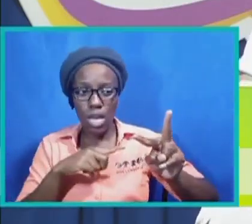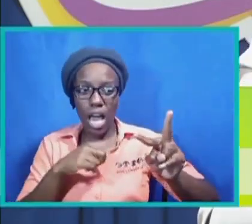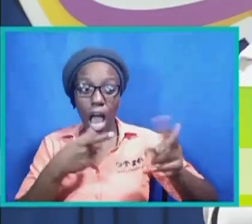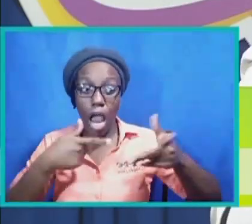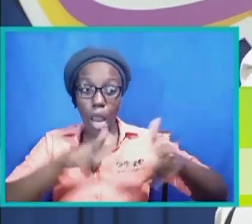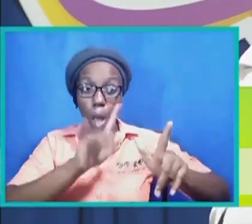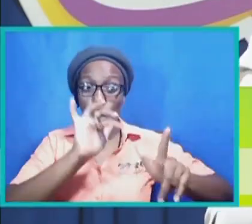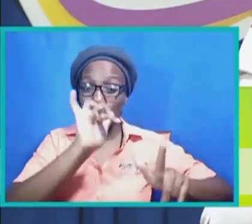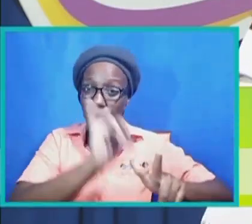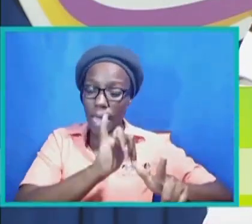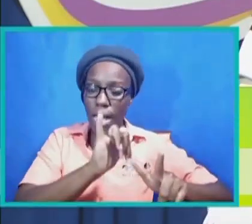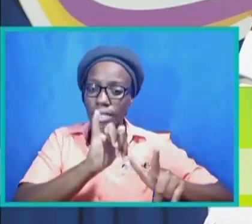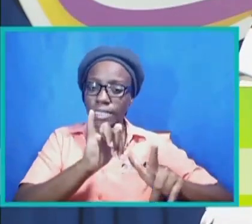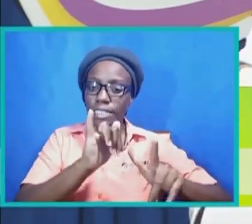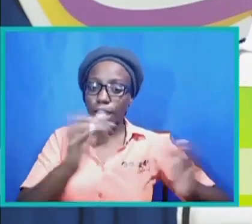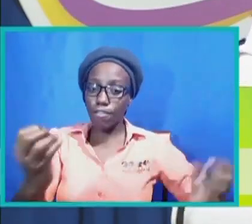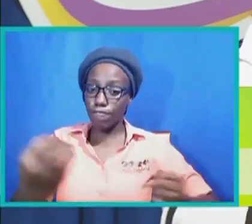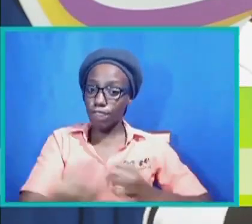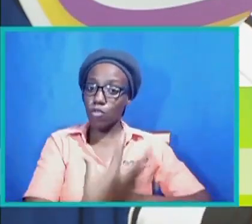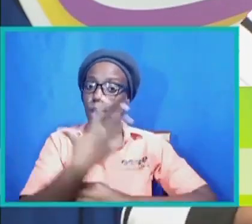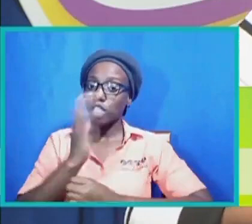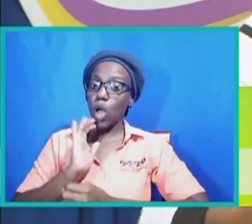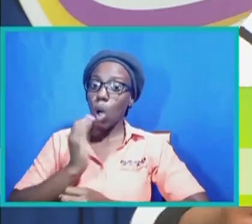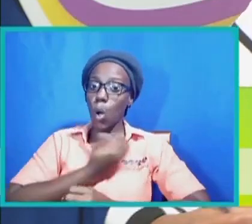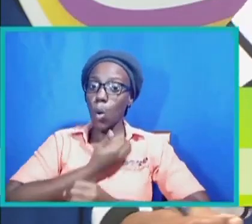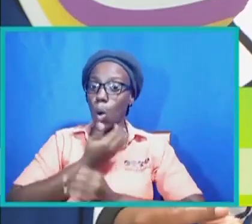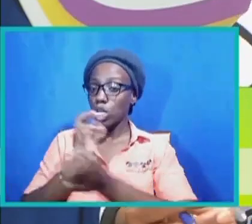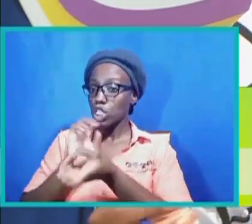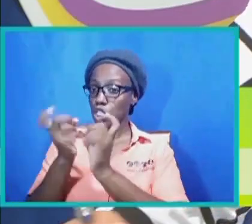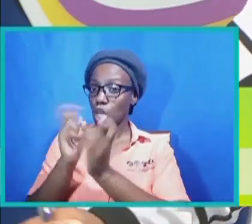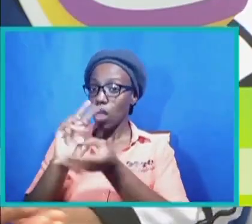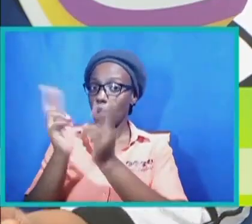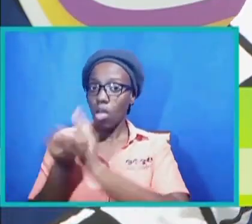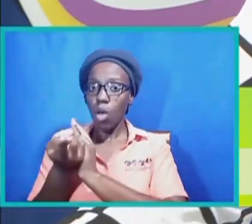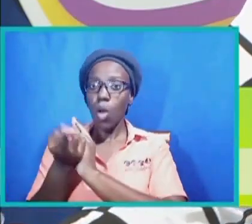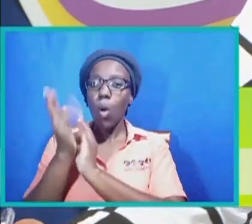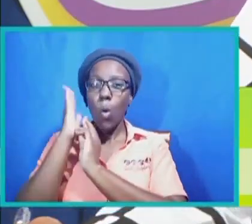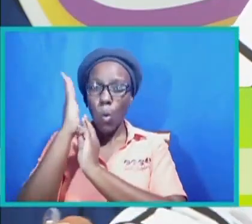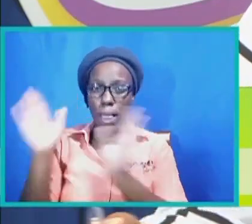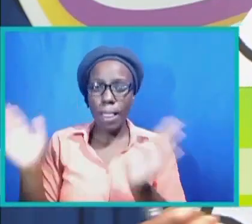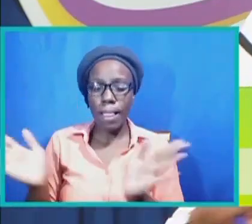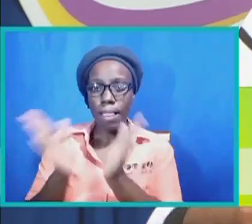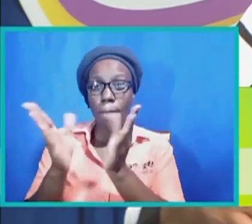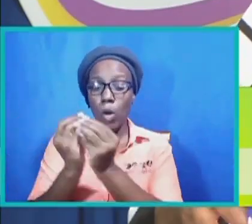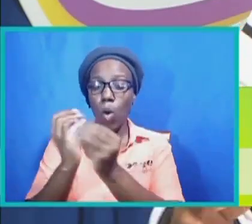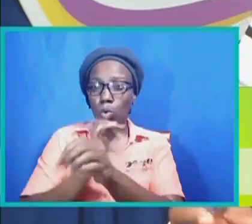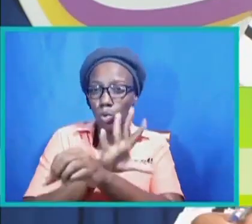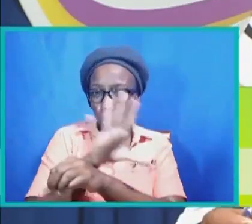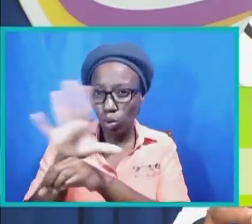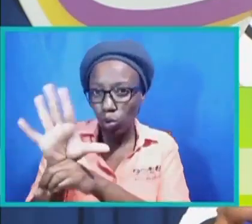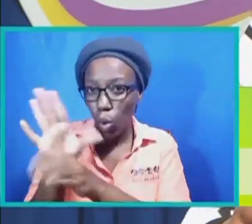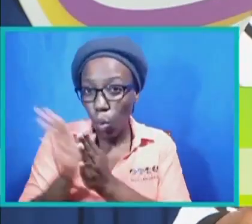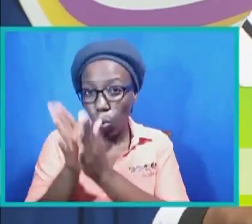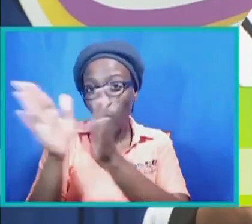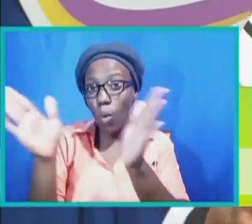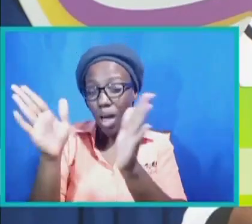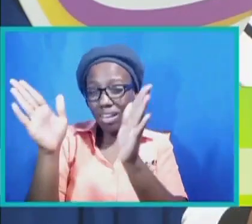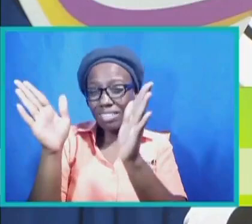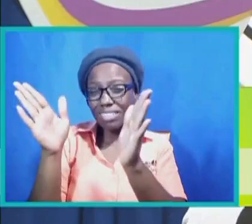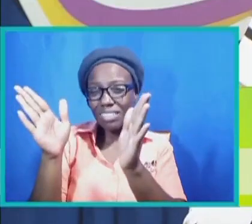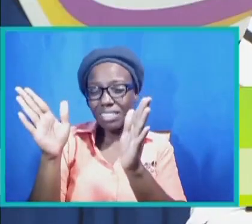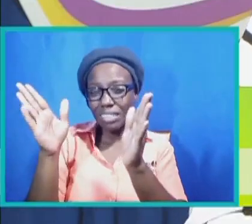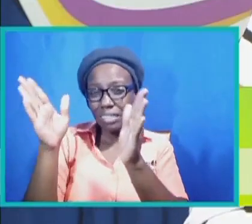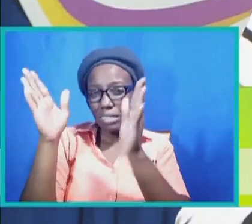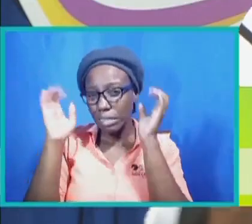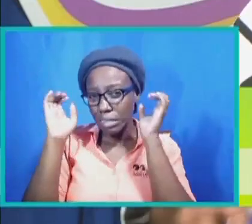able to be more responsive and impactful to a wide range of educational situations